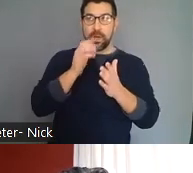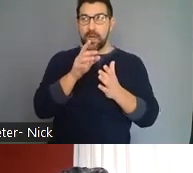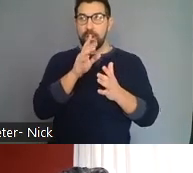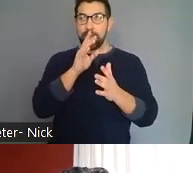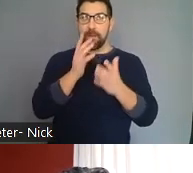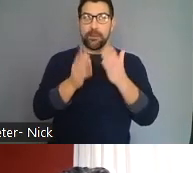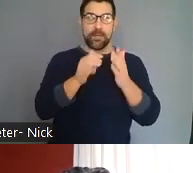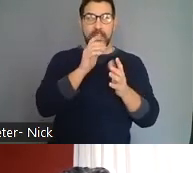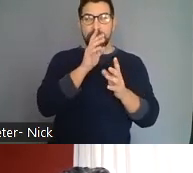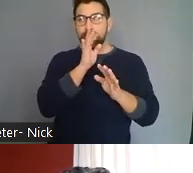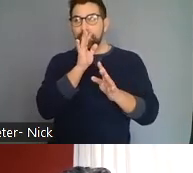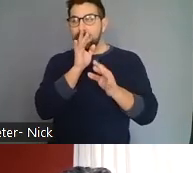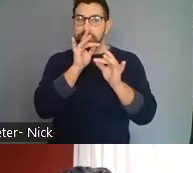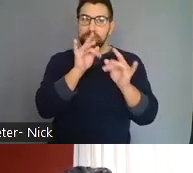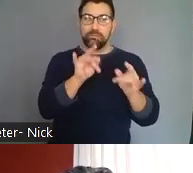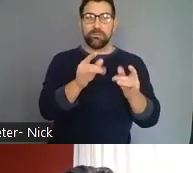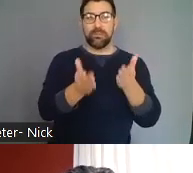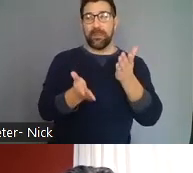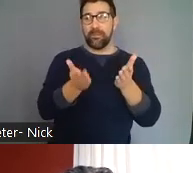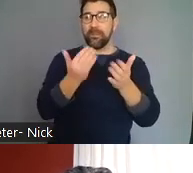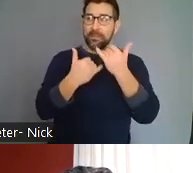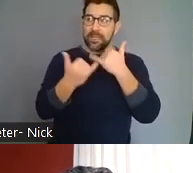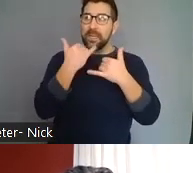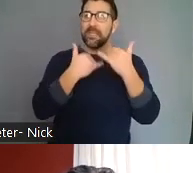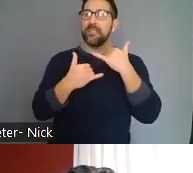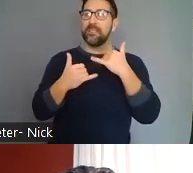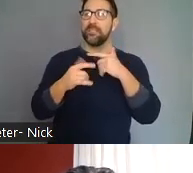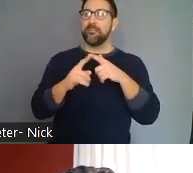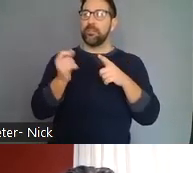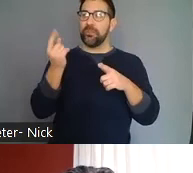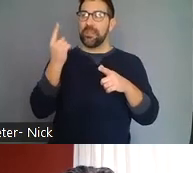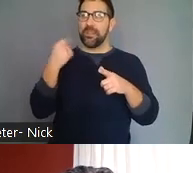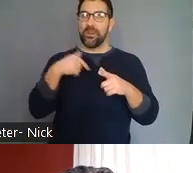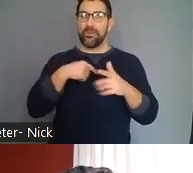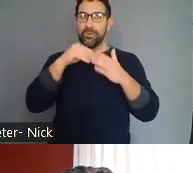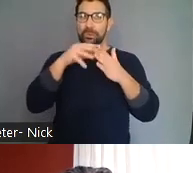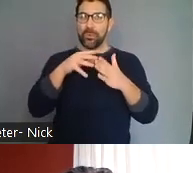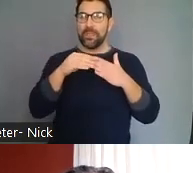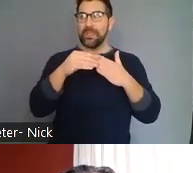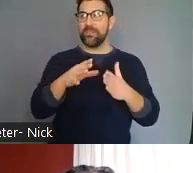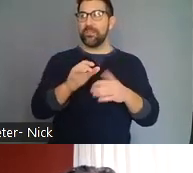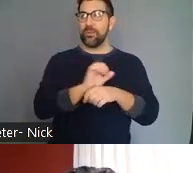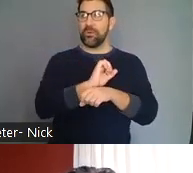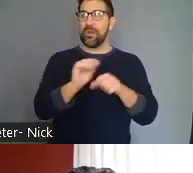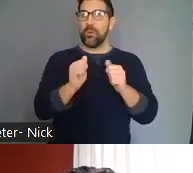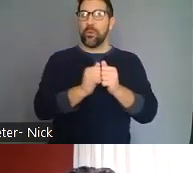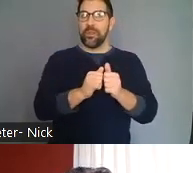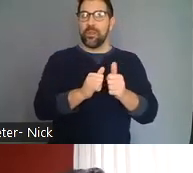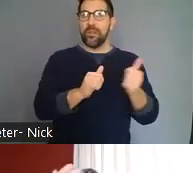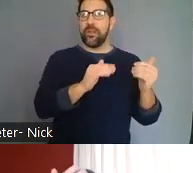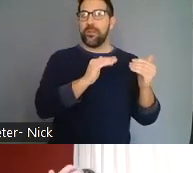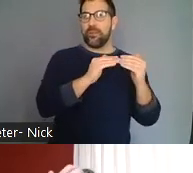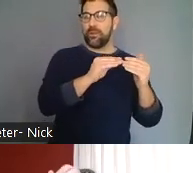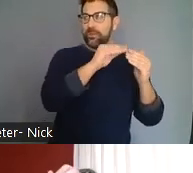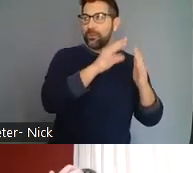well-spoken or we might make mistakes because at the end of the day, we're student leaders working with student members